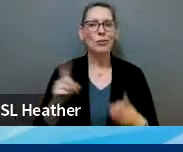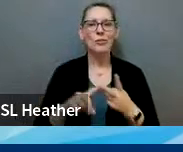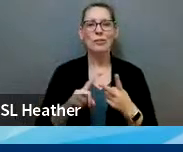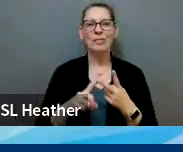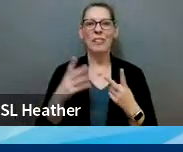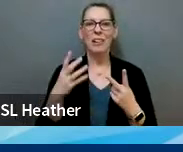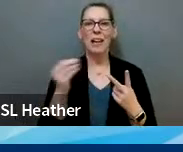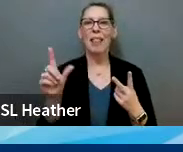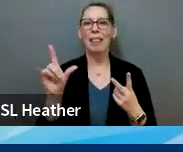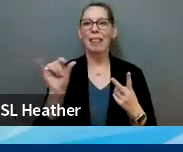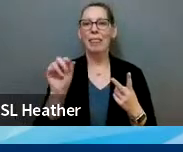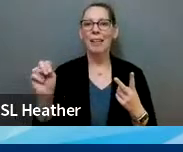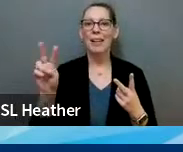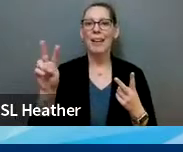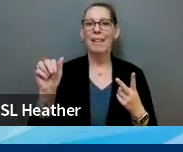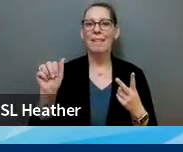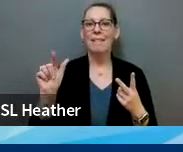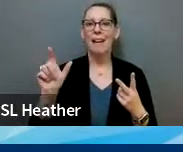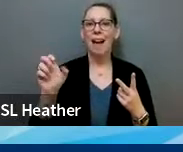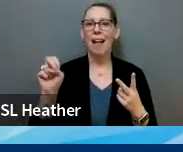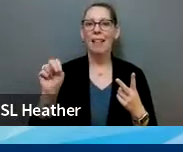Valenter.